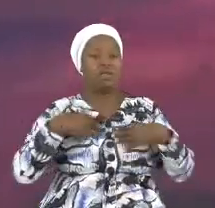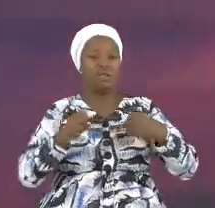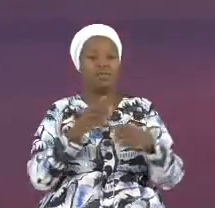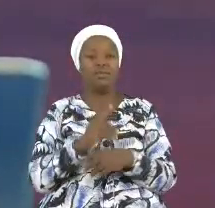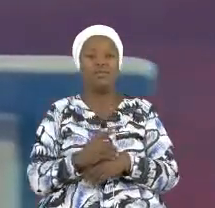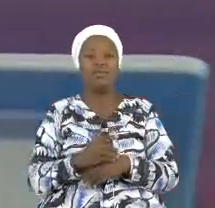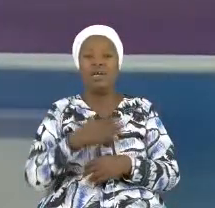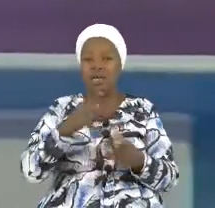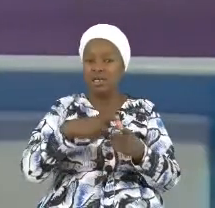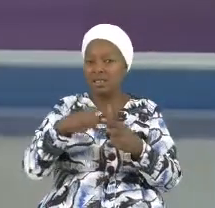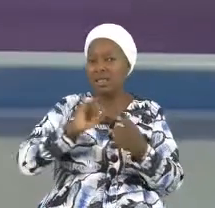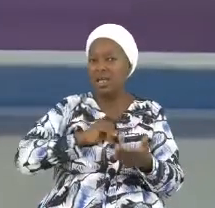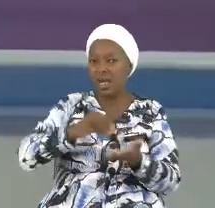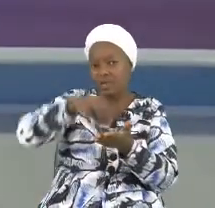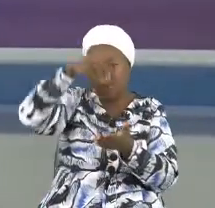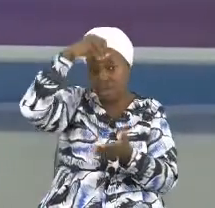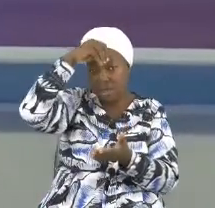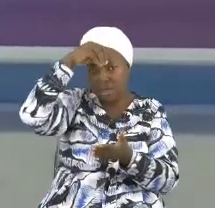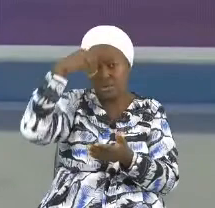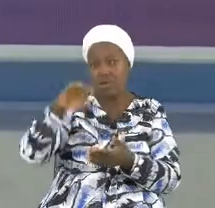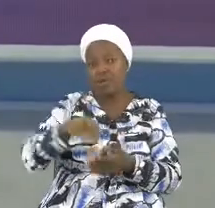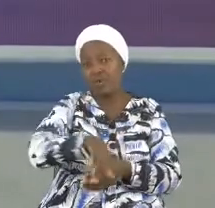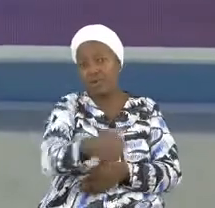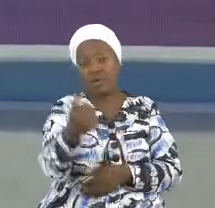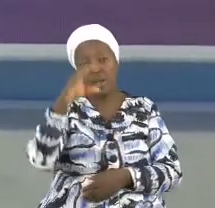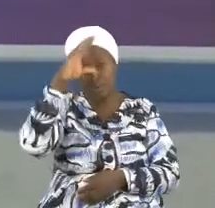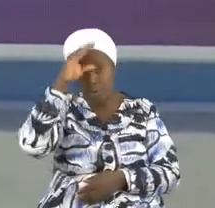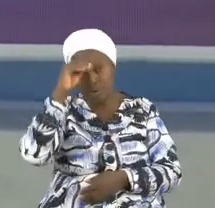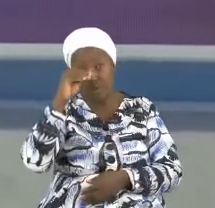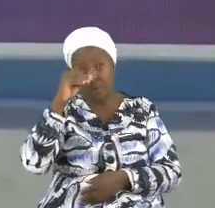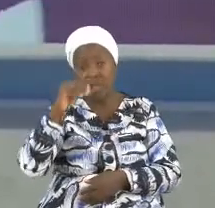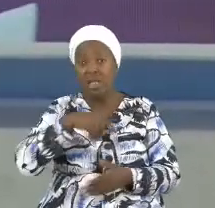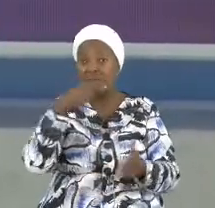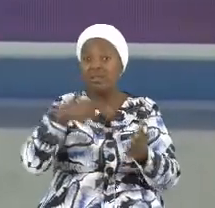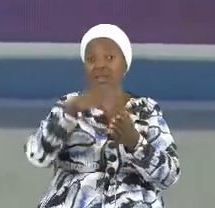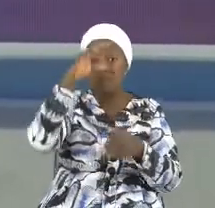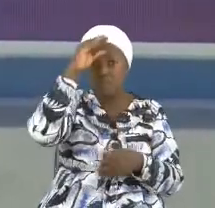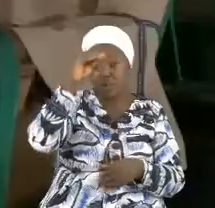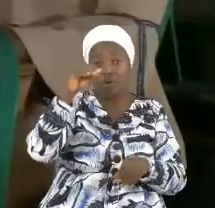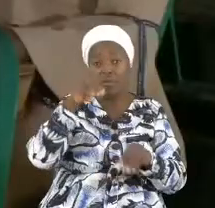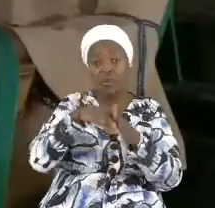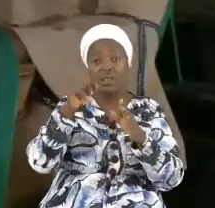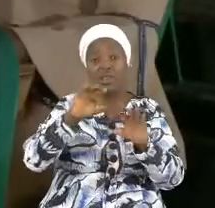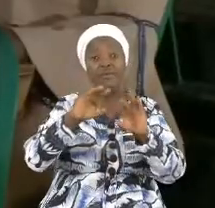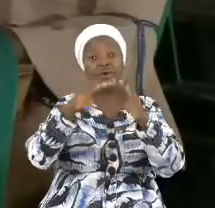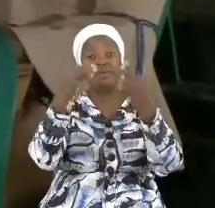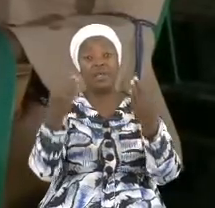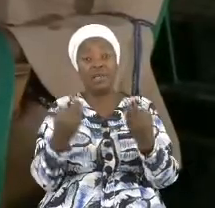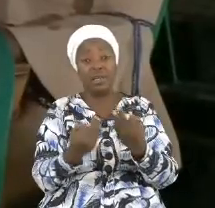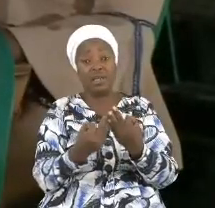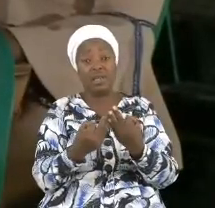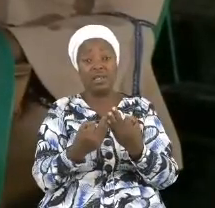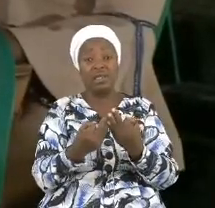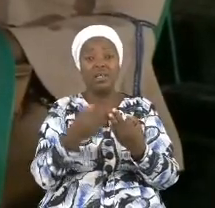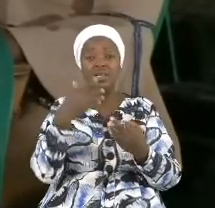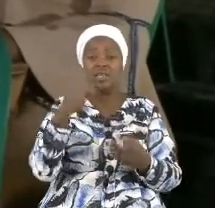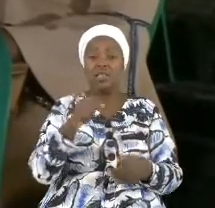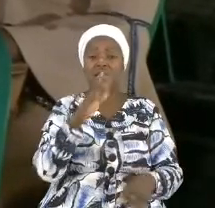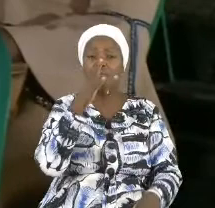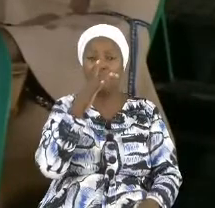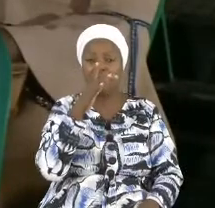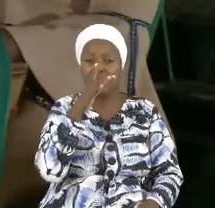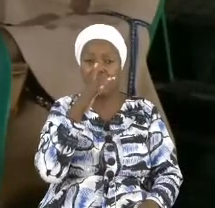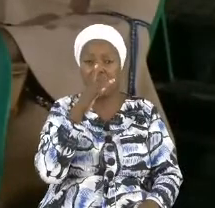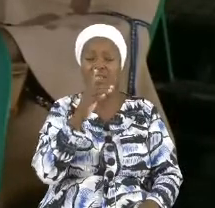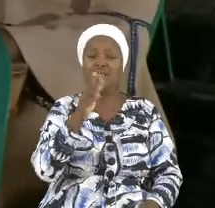of another boy. This boy in the family, the mother testifying,